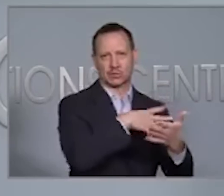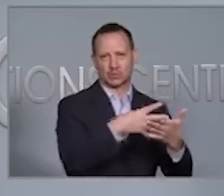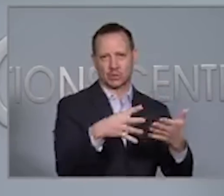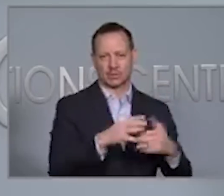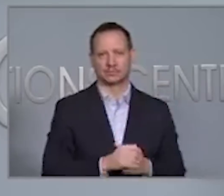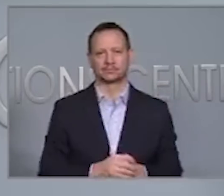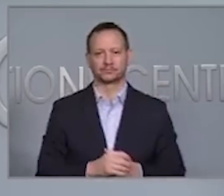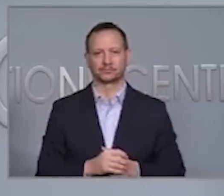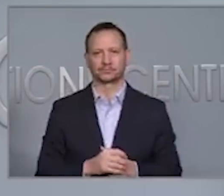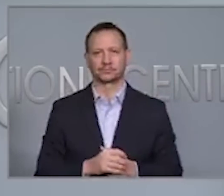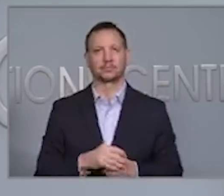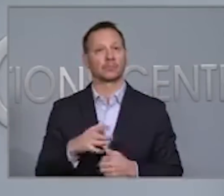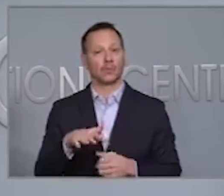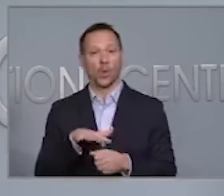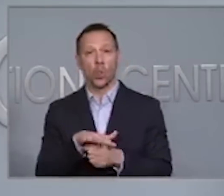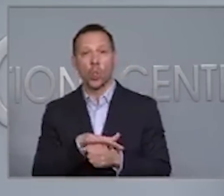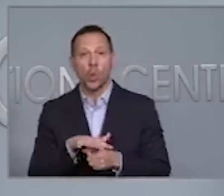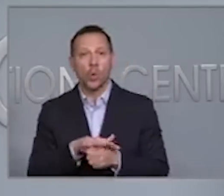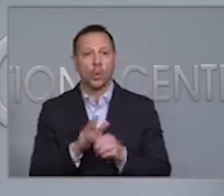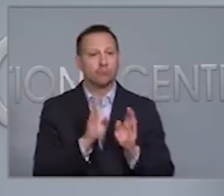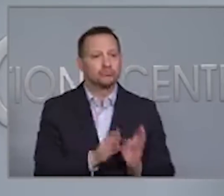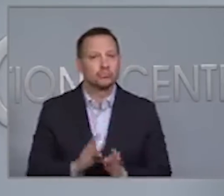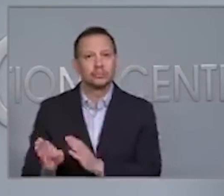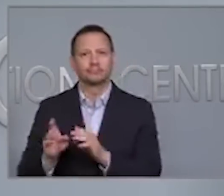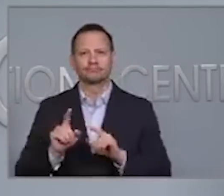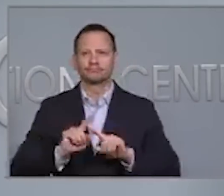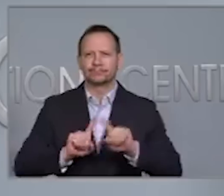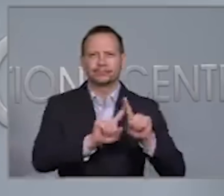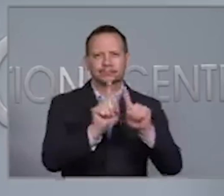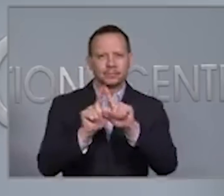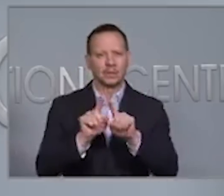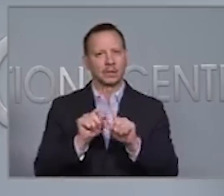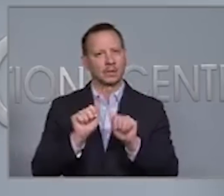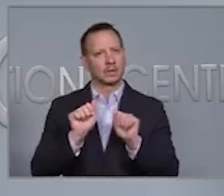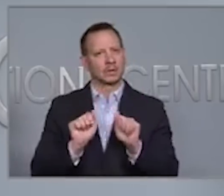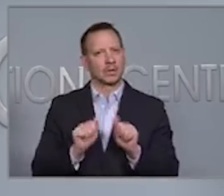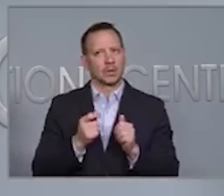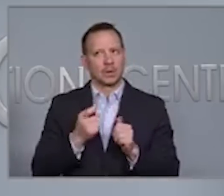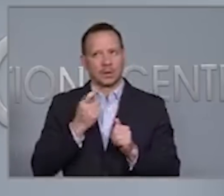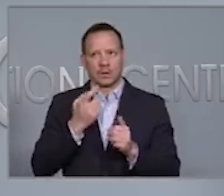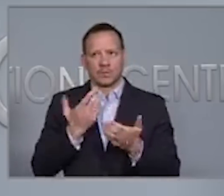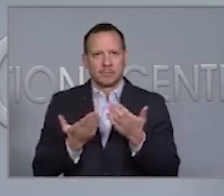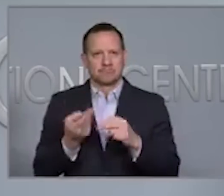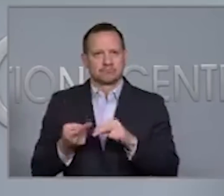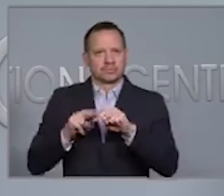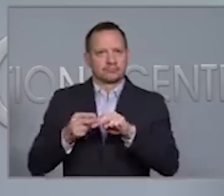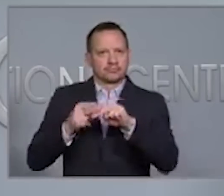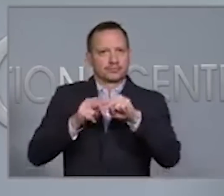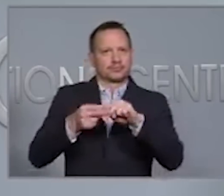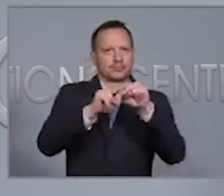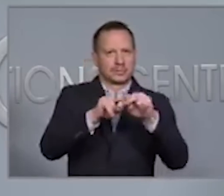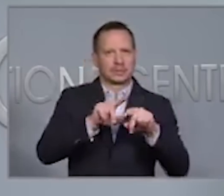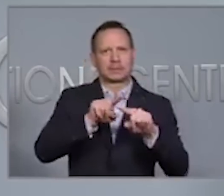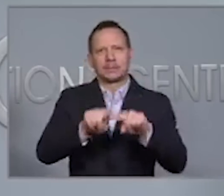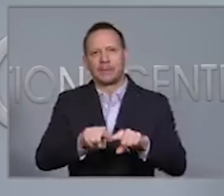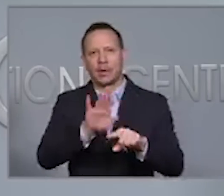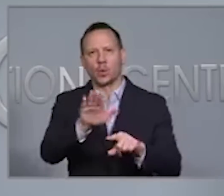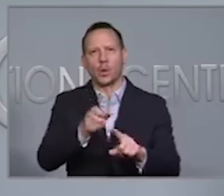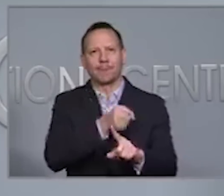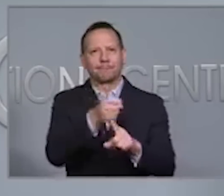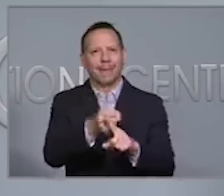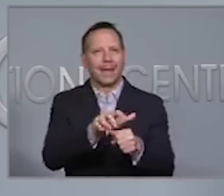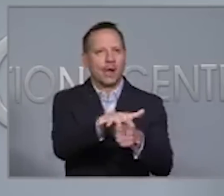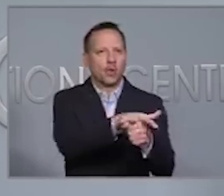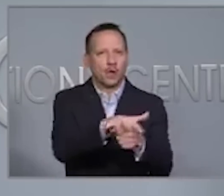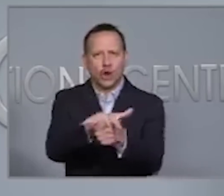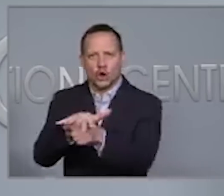of emergency or other local preparatory actions may increase over the course of the day and evening in the impacted community, so please make